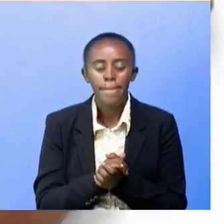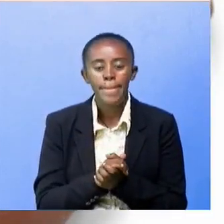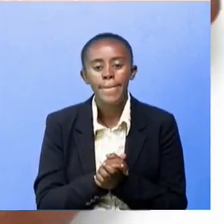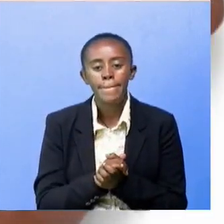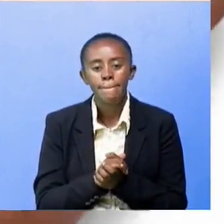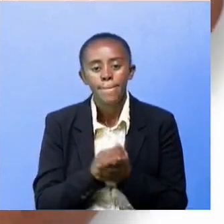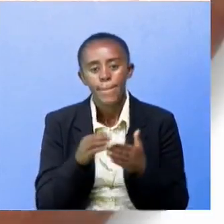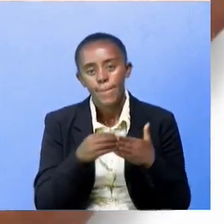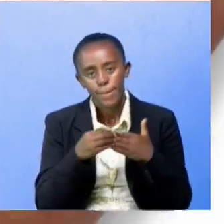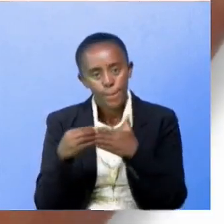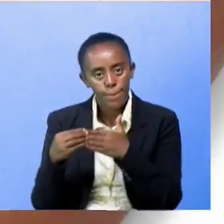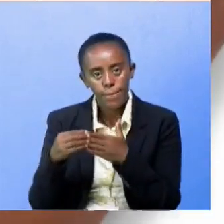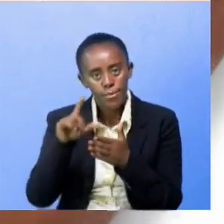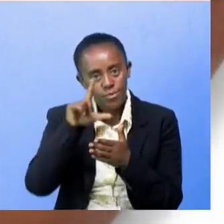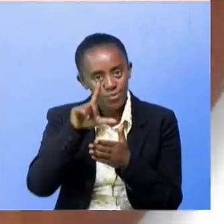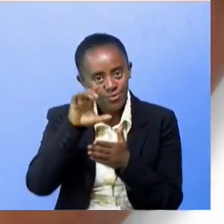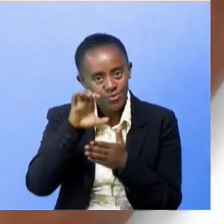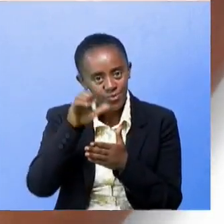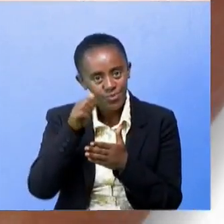leads